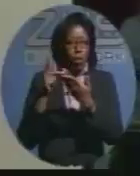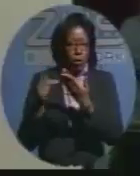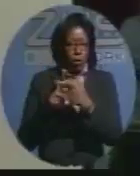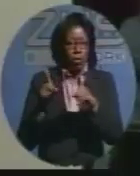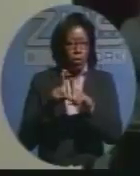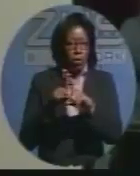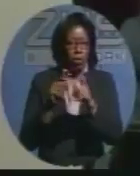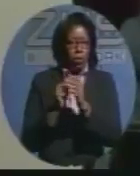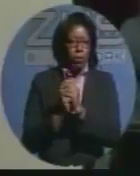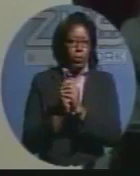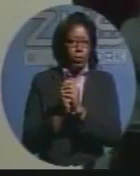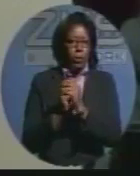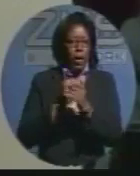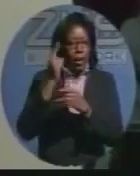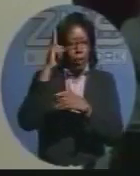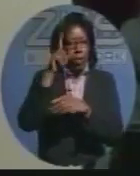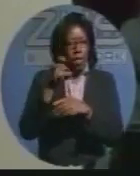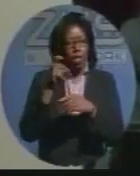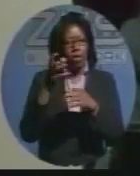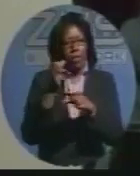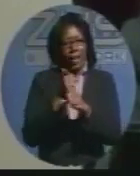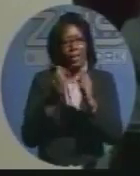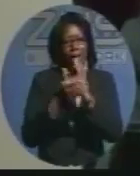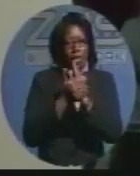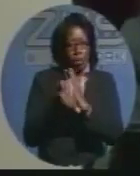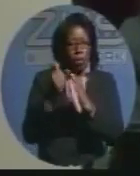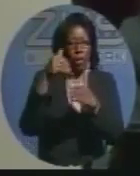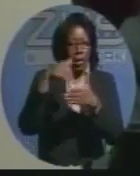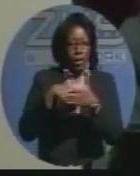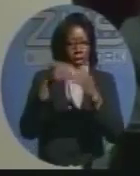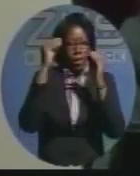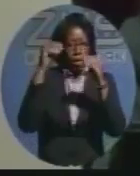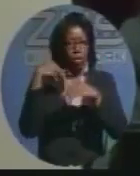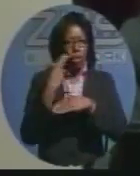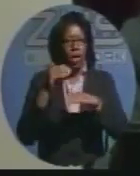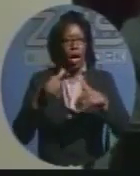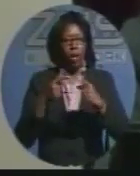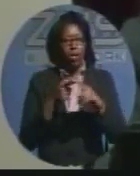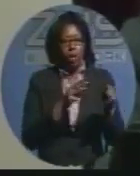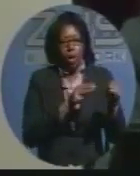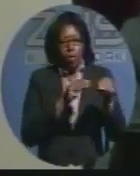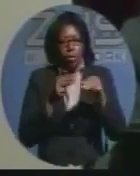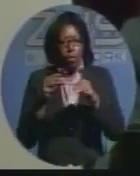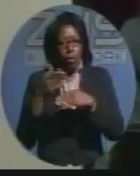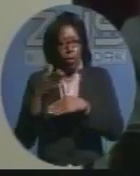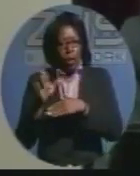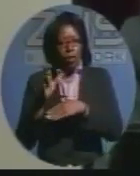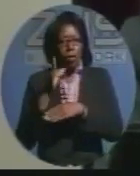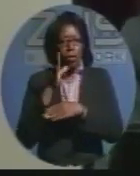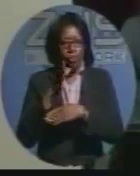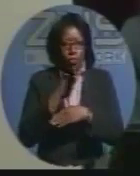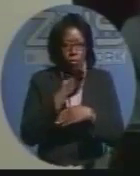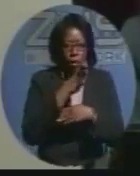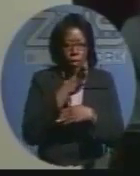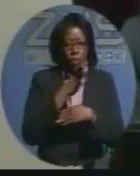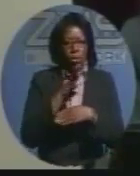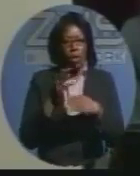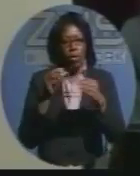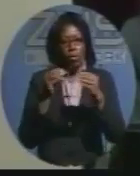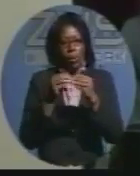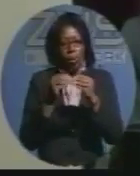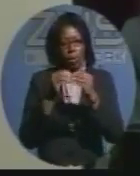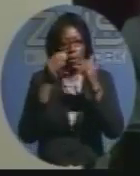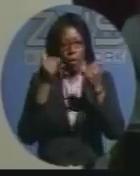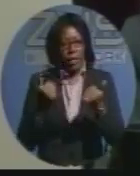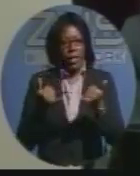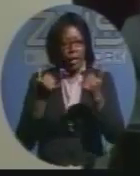believe we need to get the experts in so that they can teach us how to move away from big bag farming, get into more